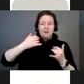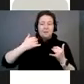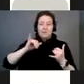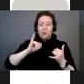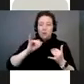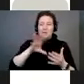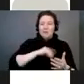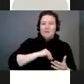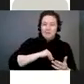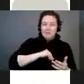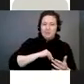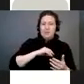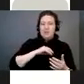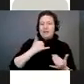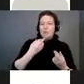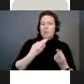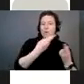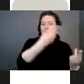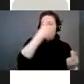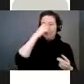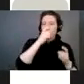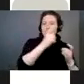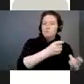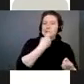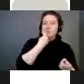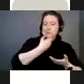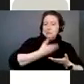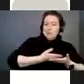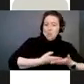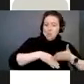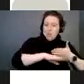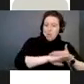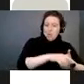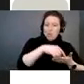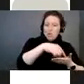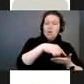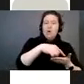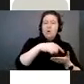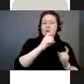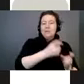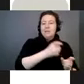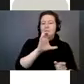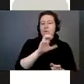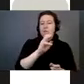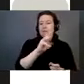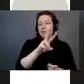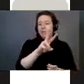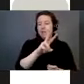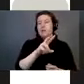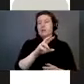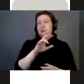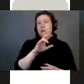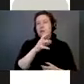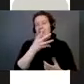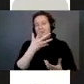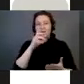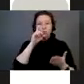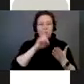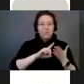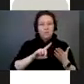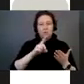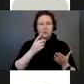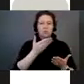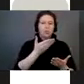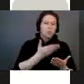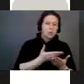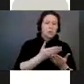birth of CMV. It's been proven to reduce or improve hearing in babies